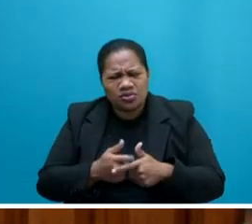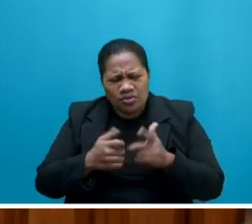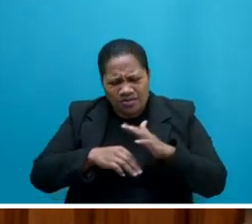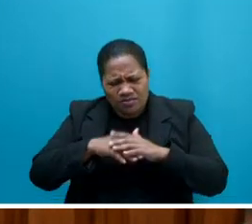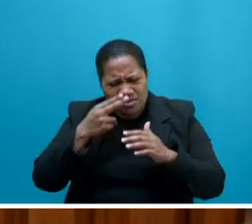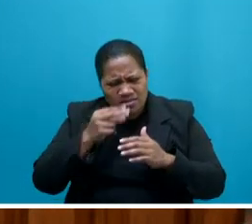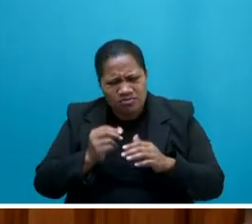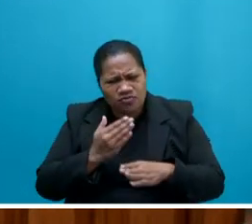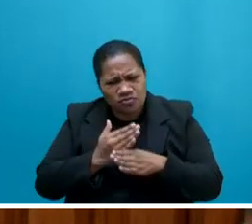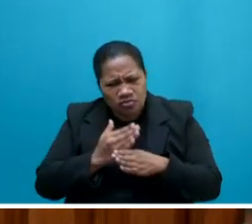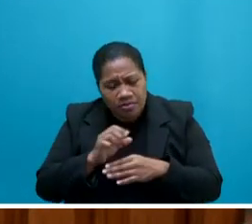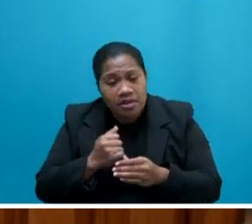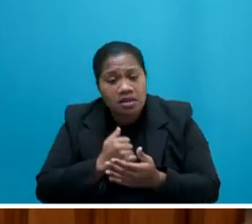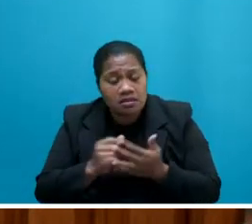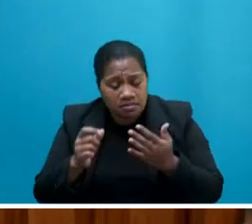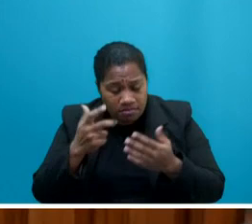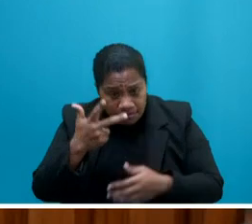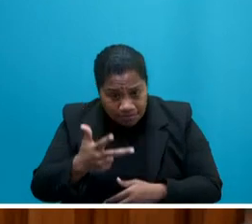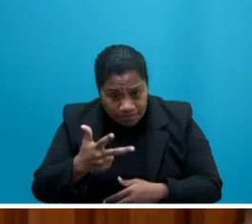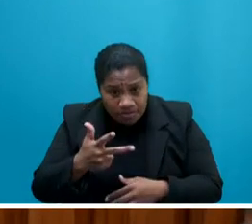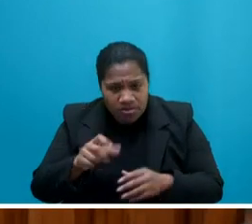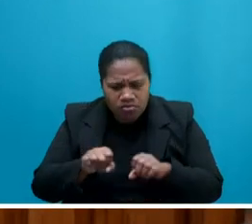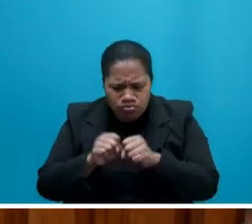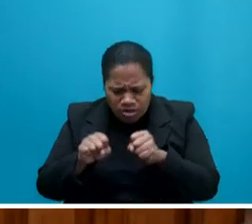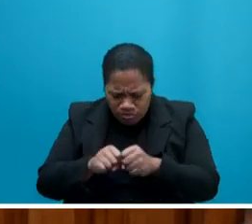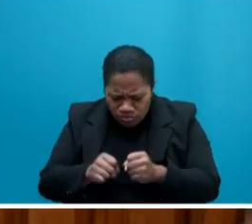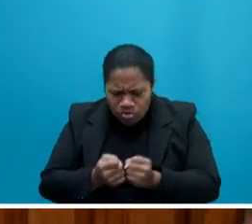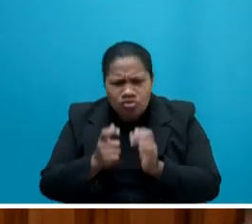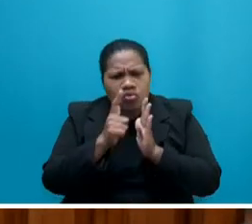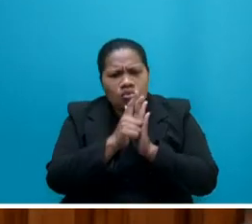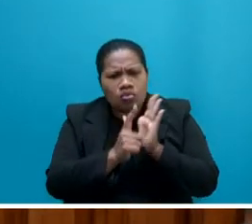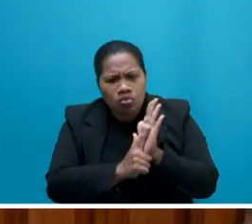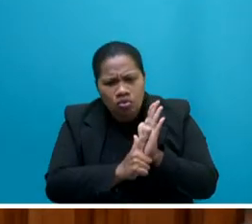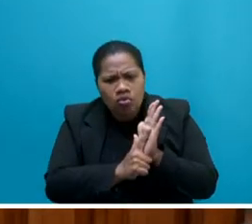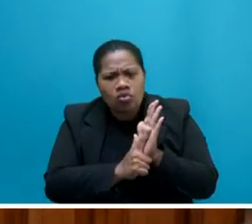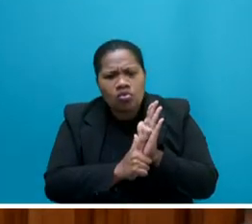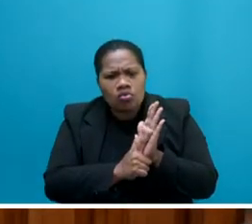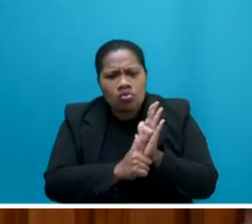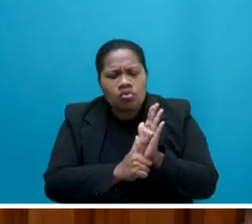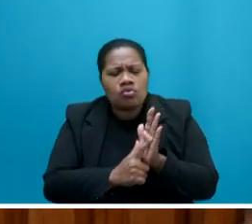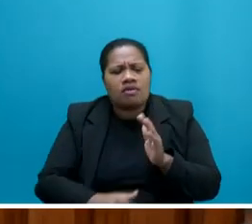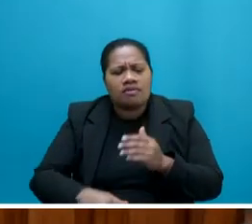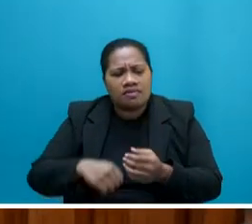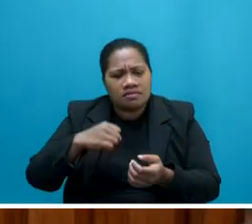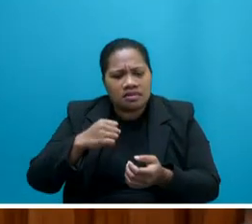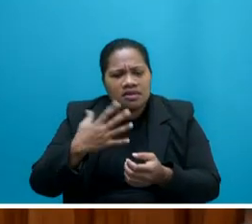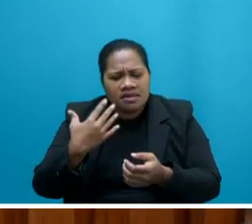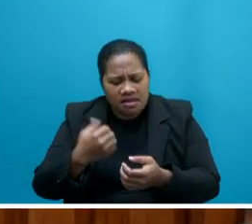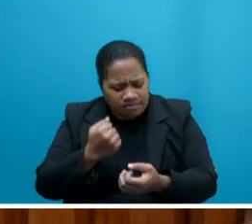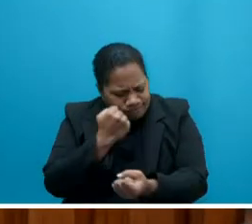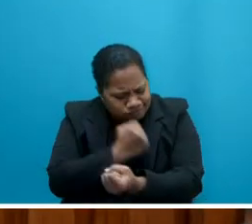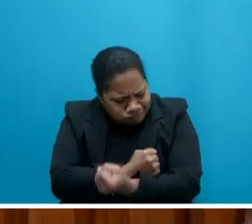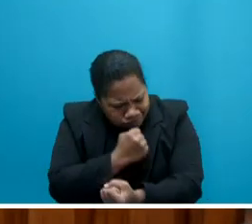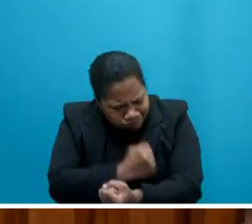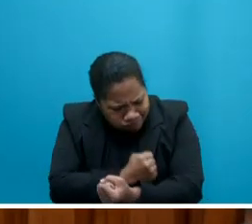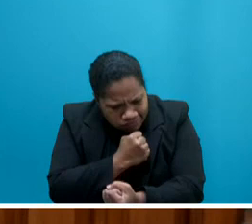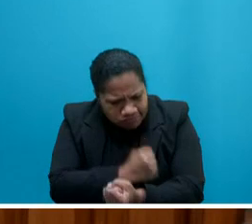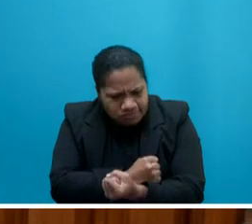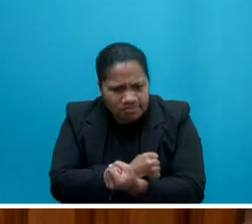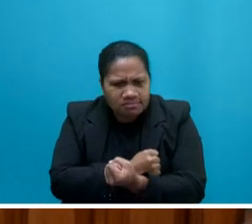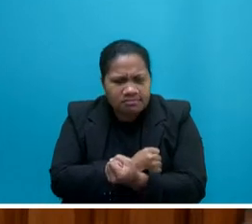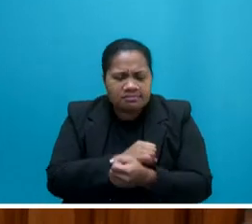eight, breaking down in law and order situation, substance abuse, and increasing crimes against morality.